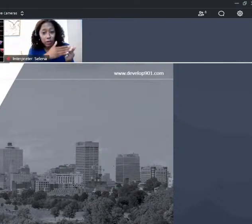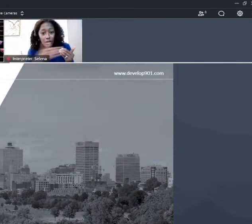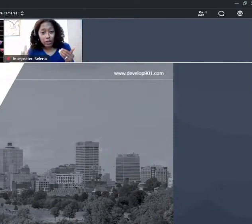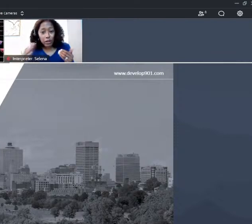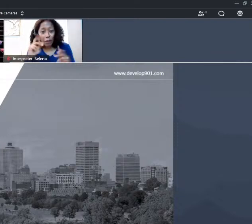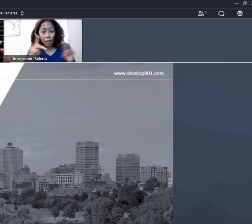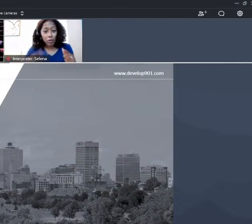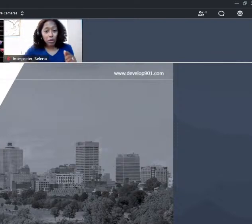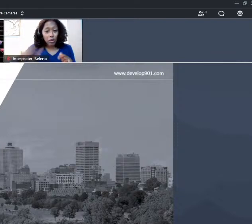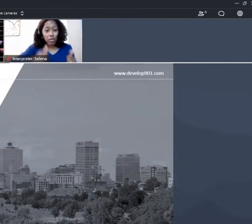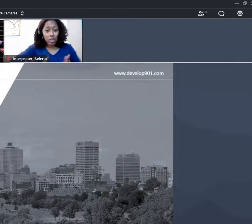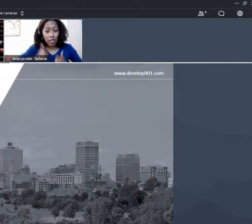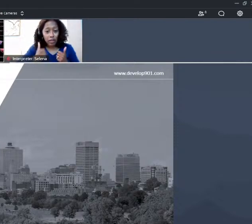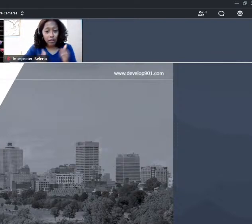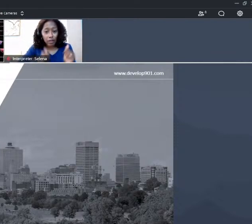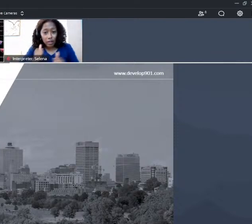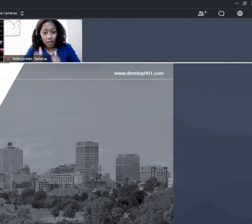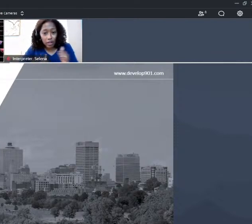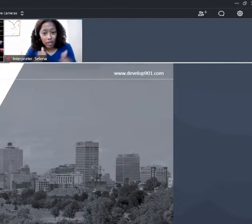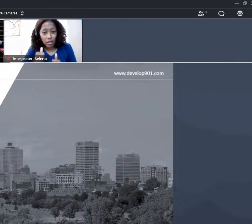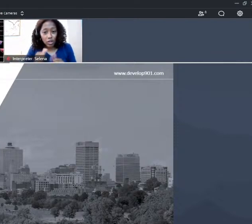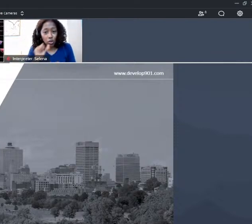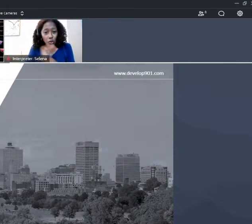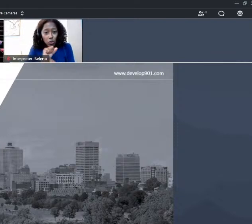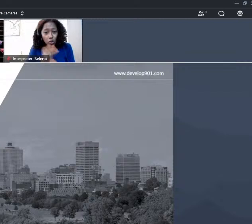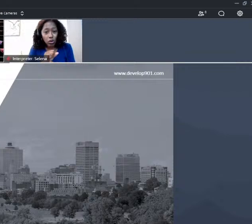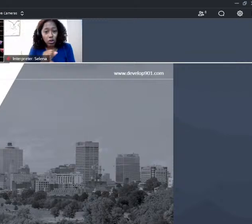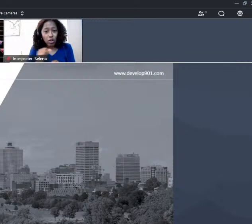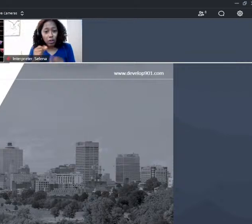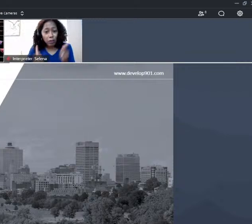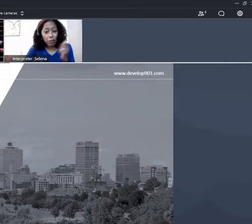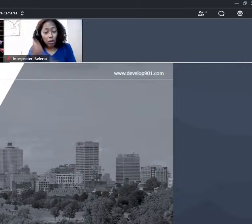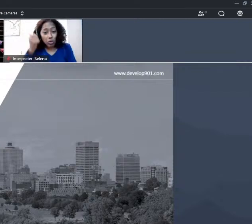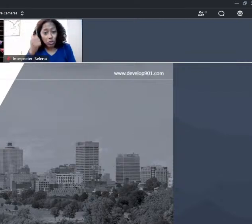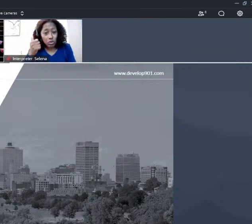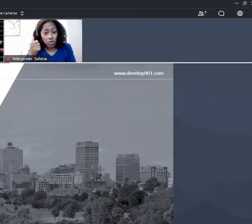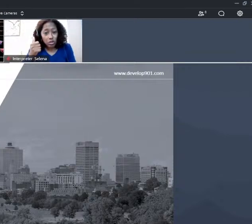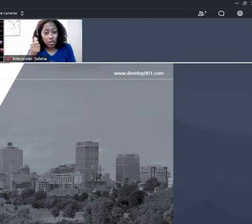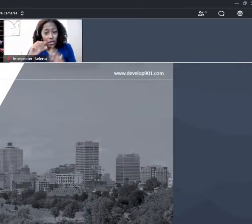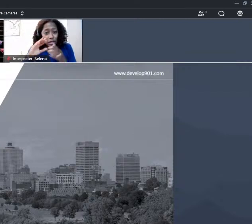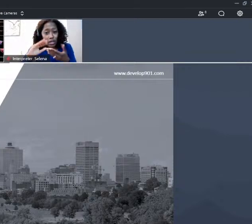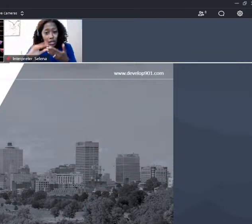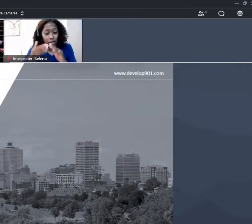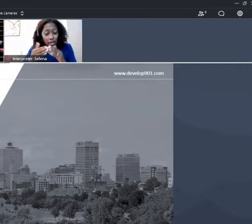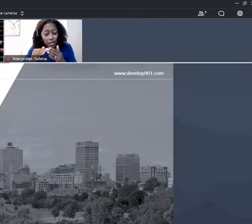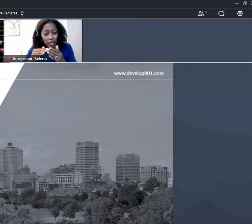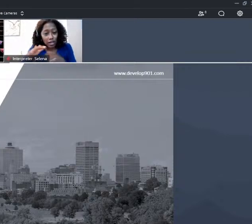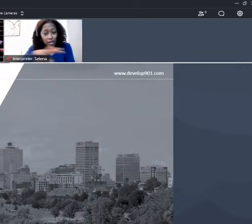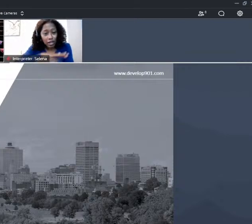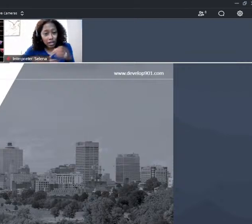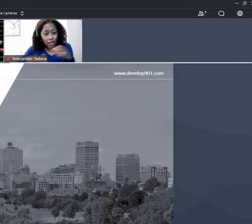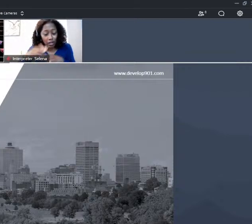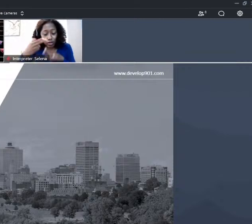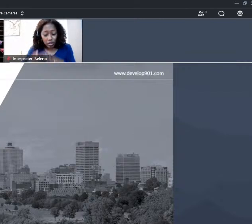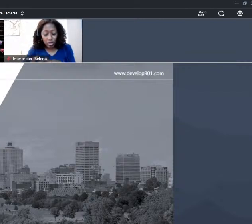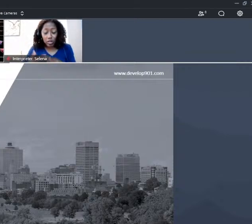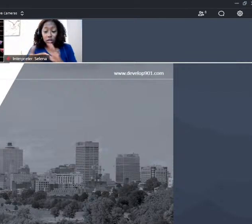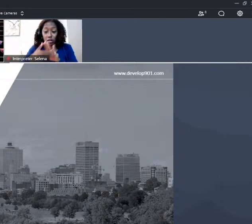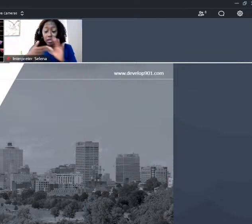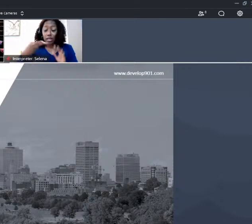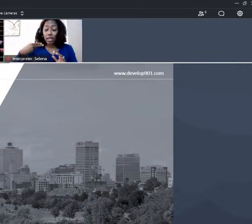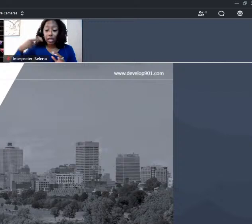residents and volunteers working through Vecca, most of the neighborhood was successfully designated on the National Register of Historic